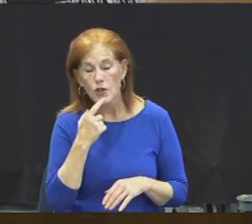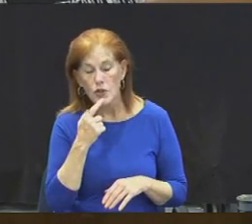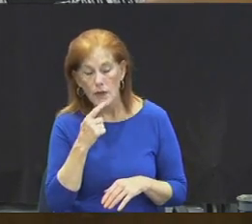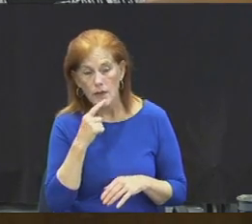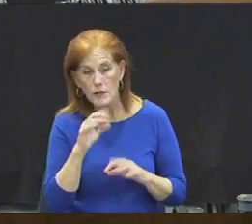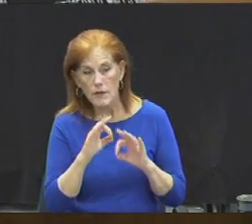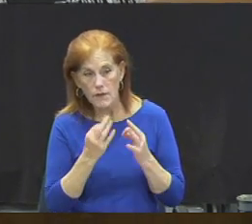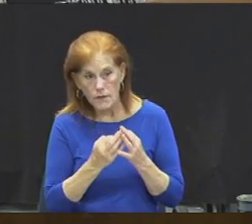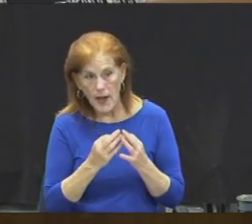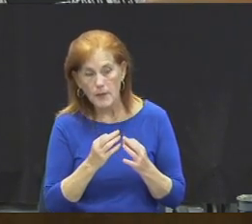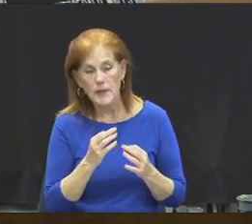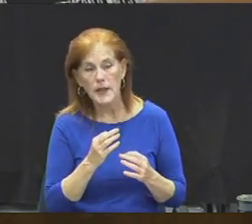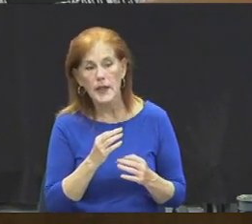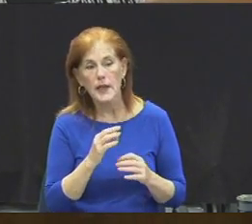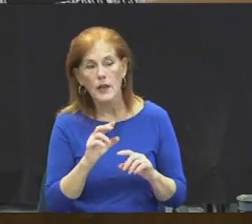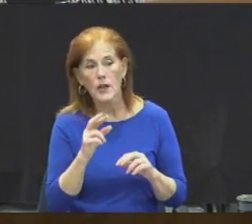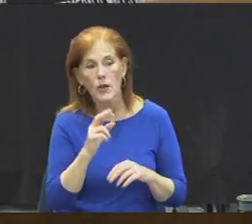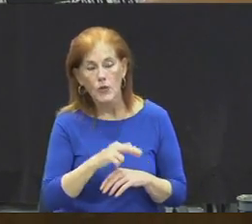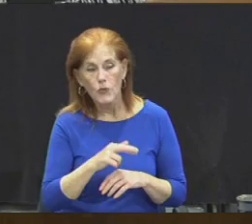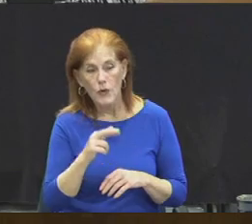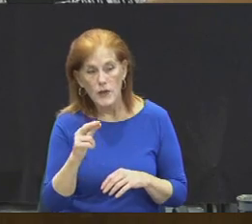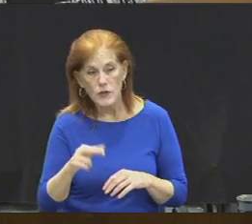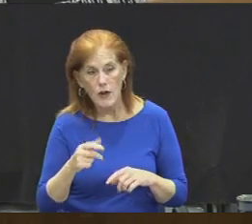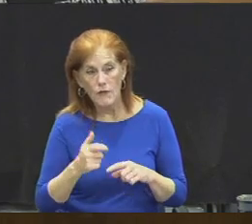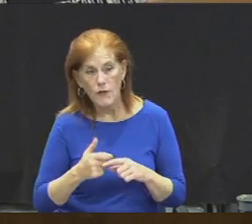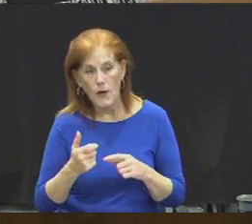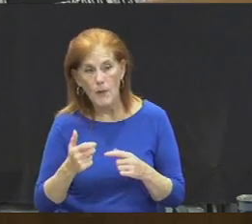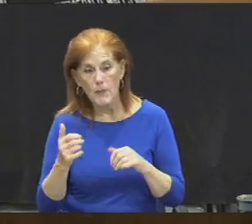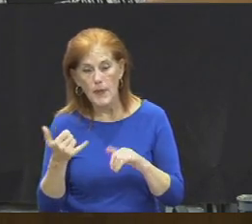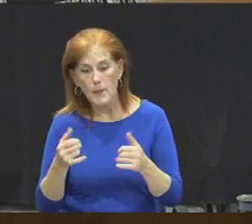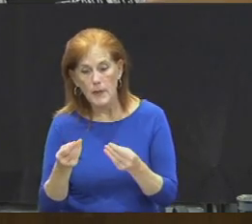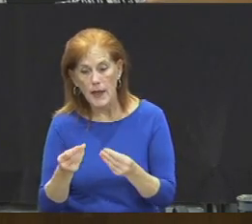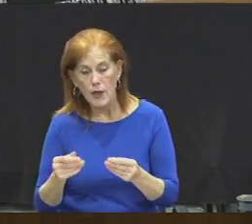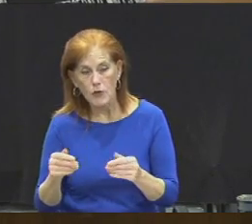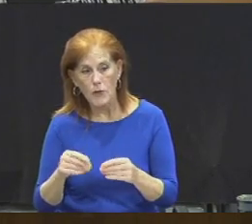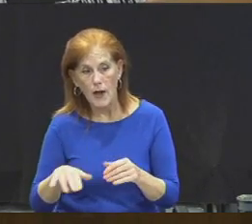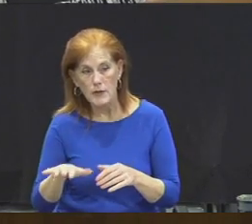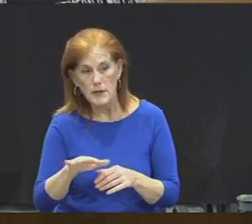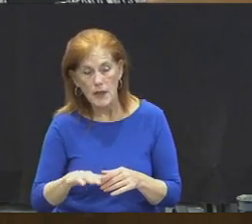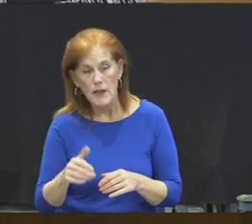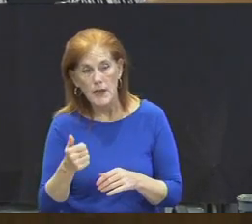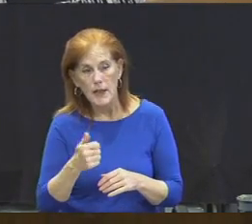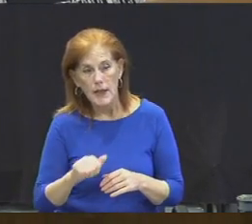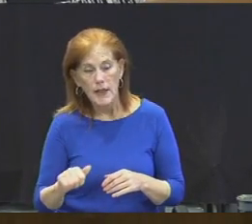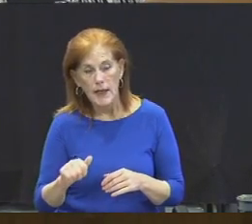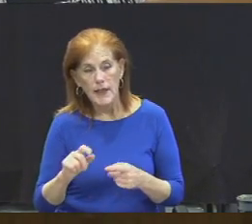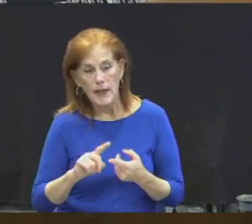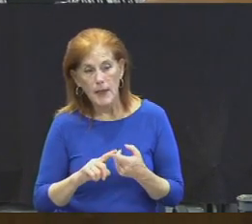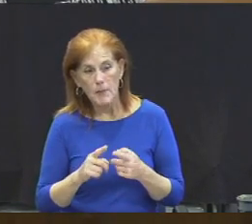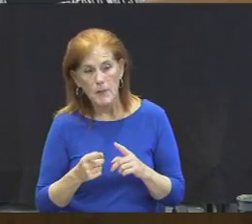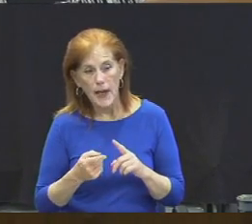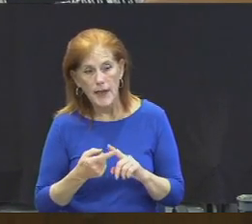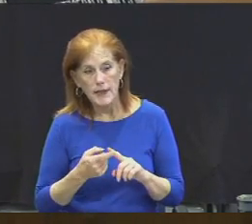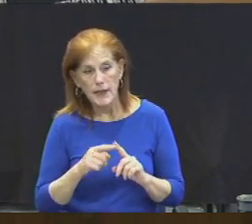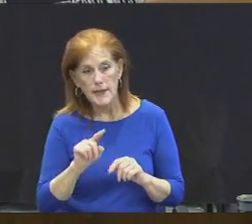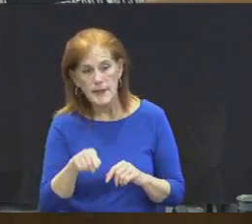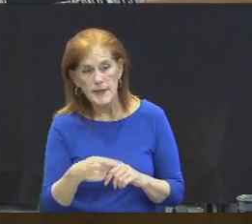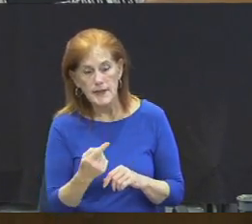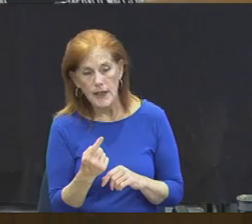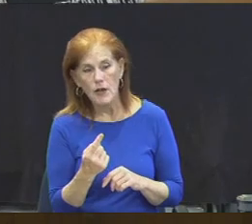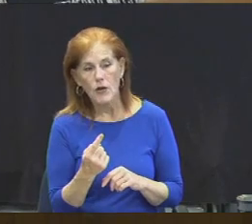restrooms accessible from the playground side. Are there any companion-style single stall